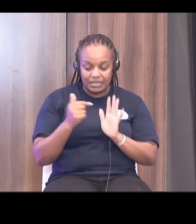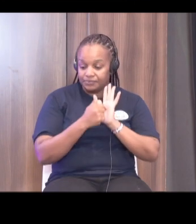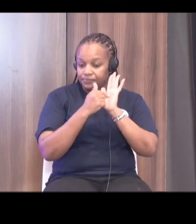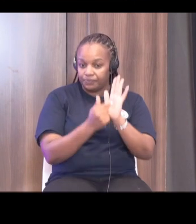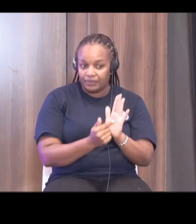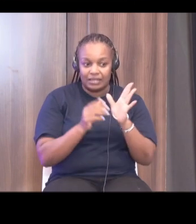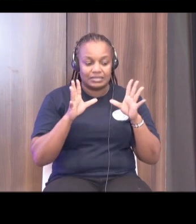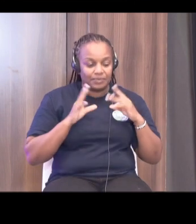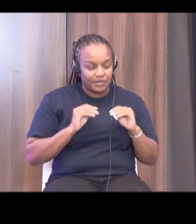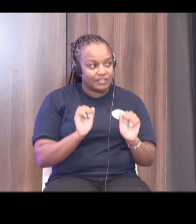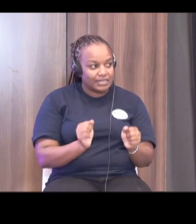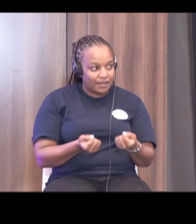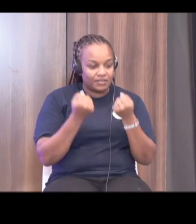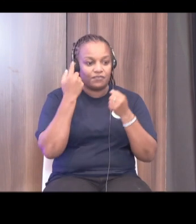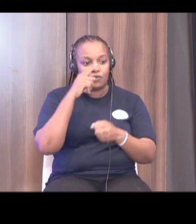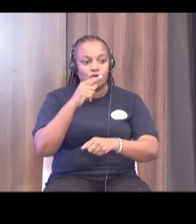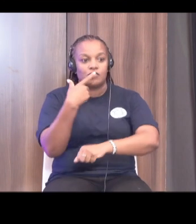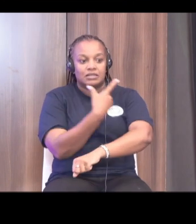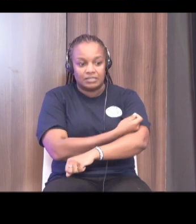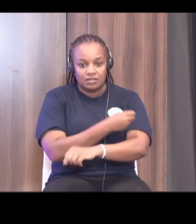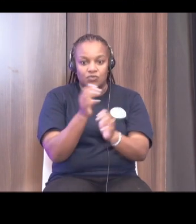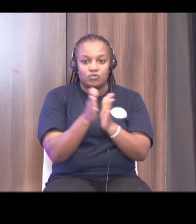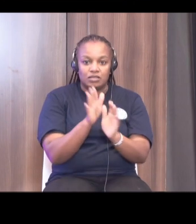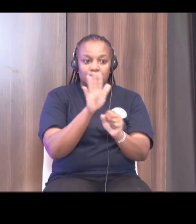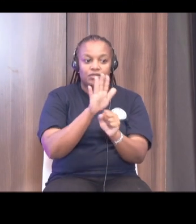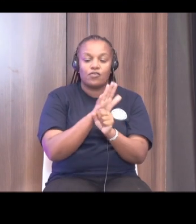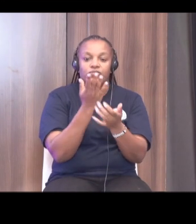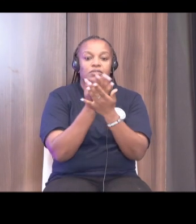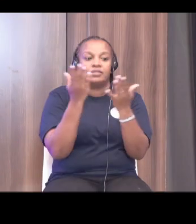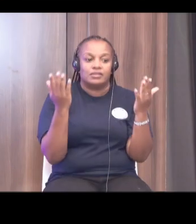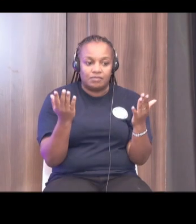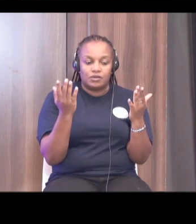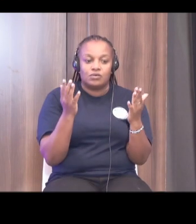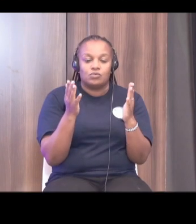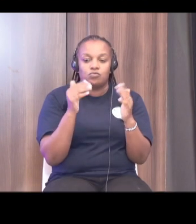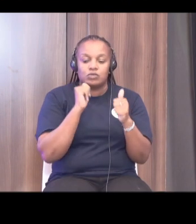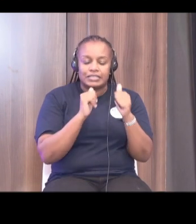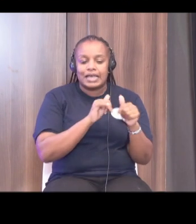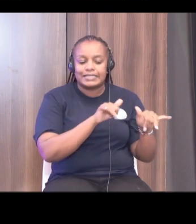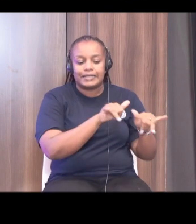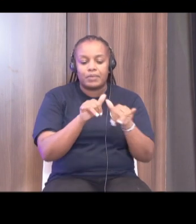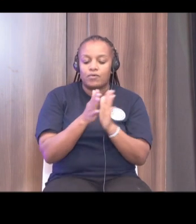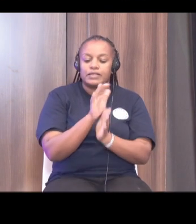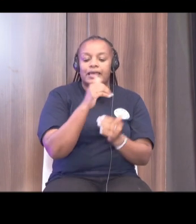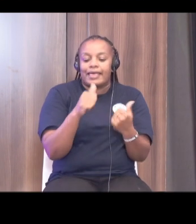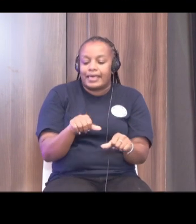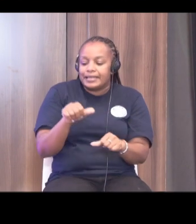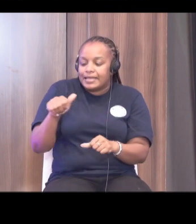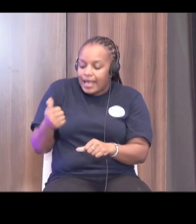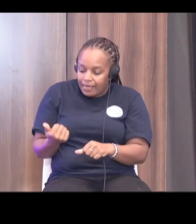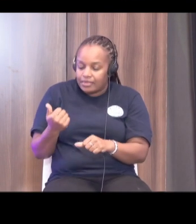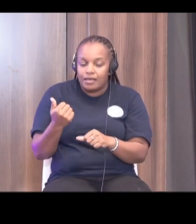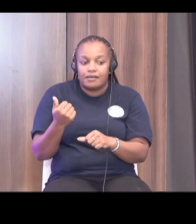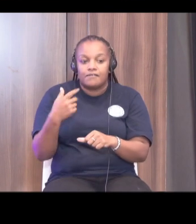an acceptable safety profile for a vaccine, with most adverse events being mild or moderate, similar to any other vaccine administered during